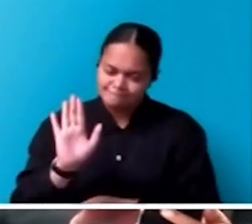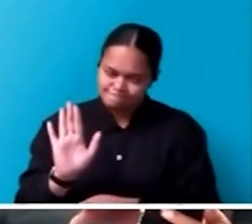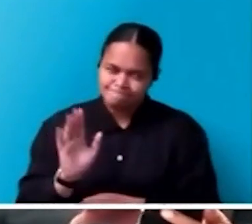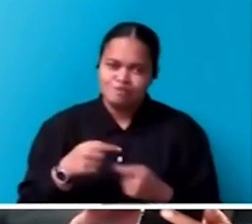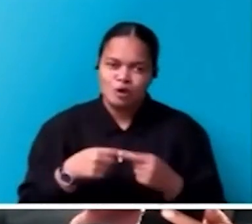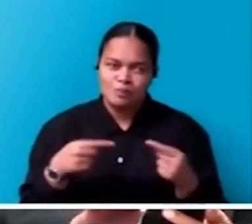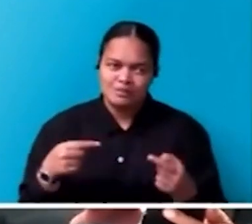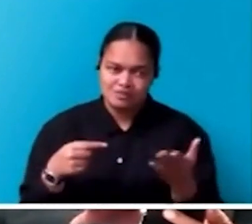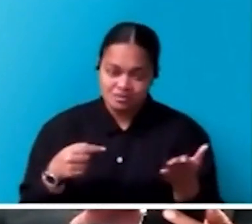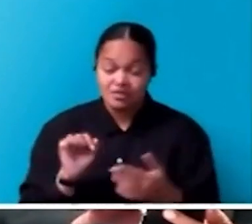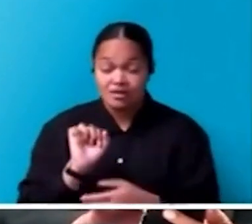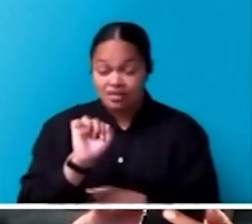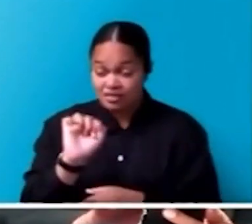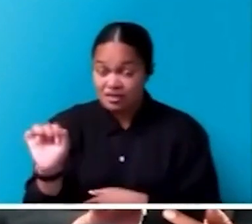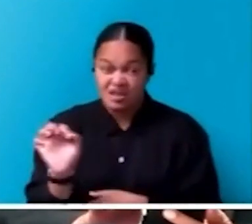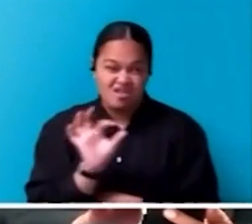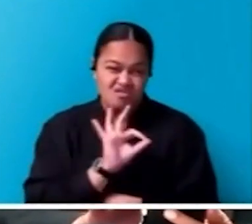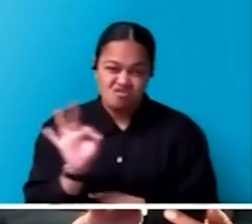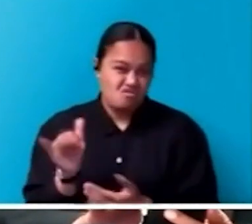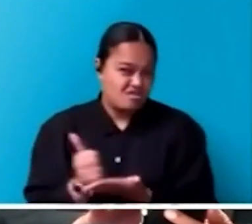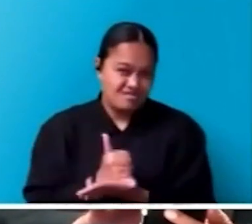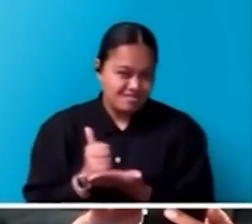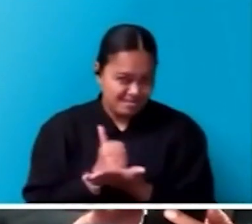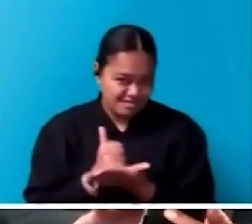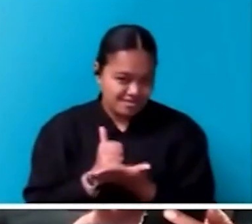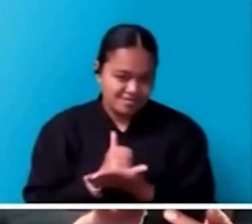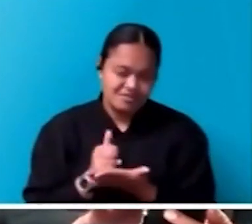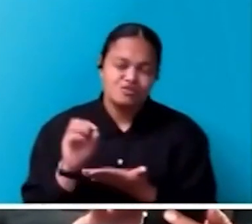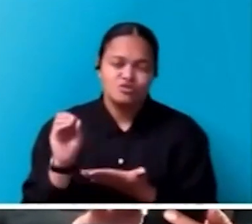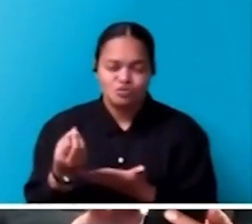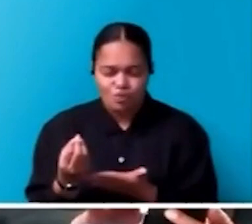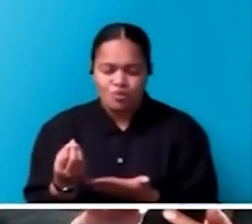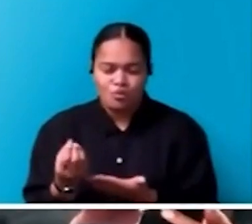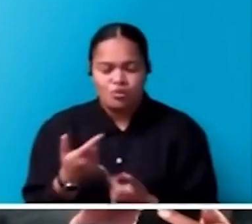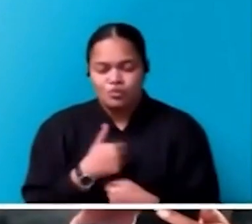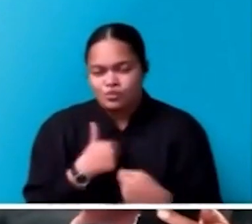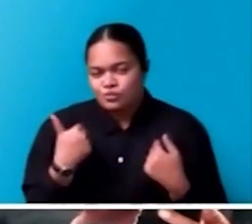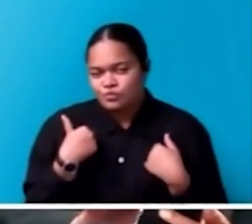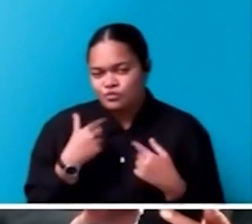their inaction that has led this side of the House to do